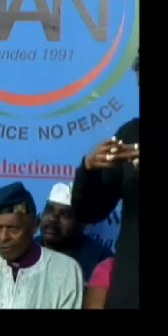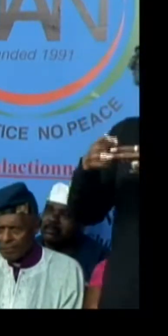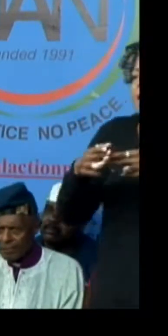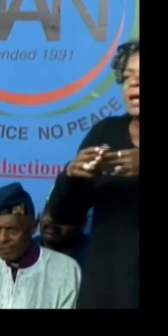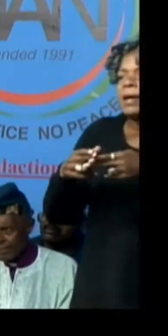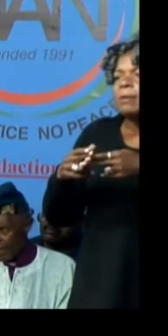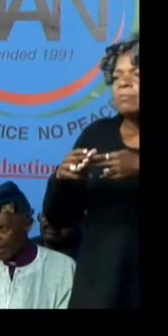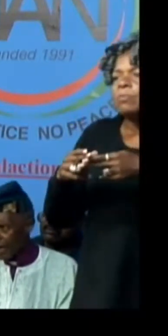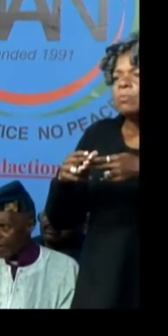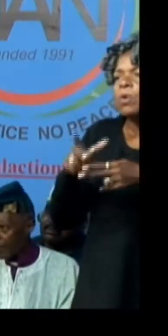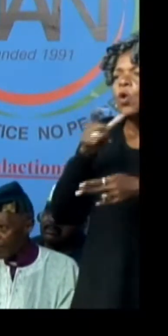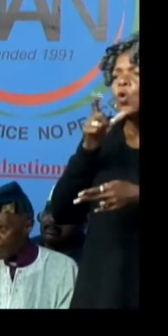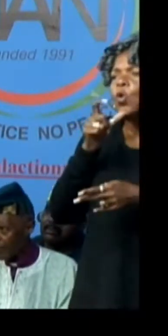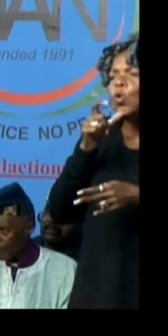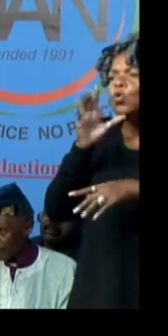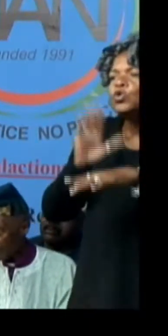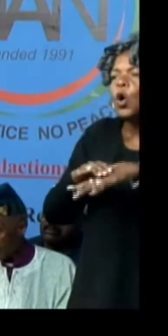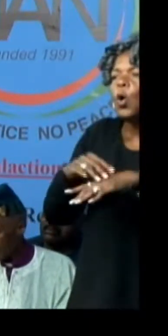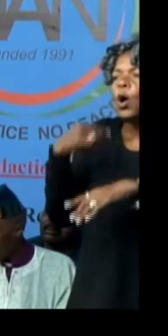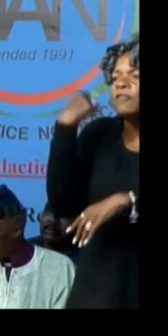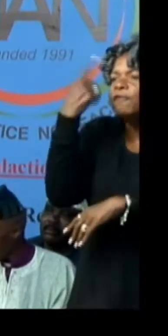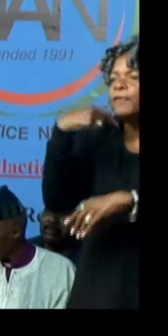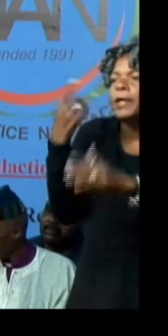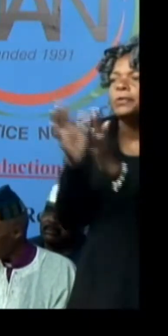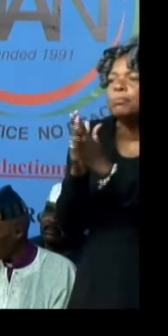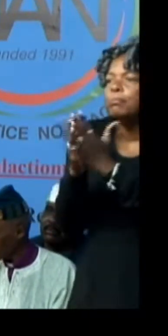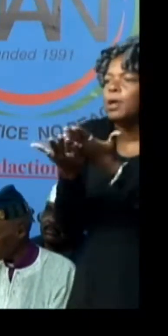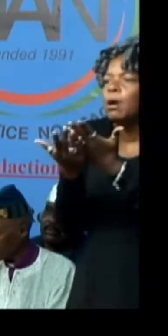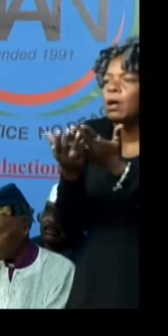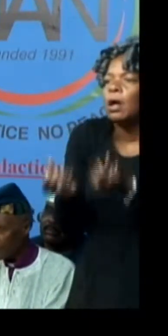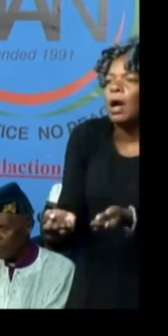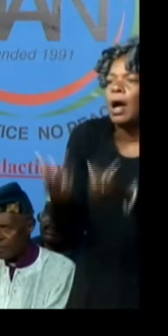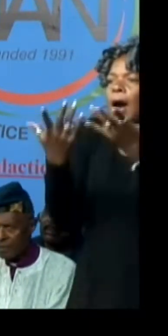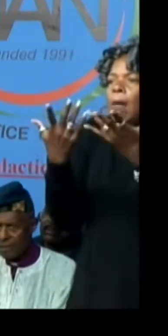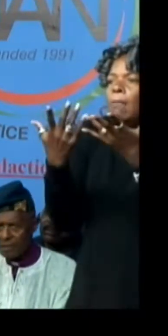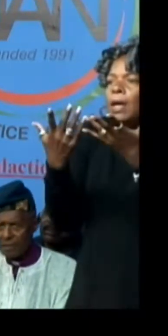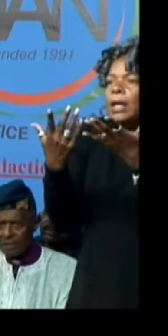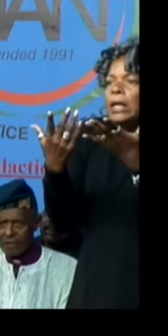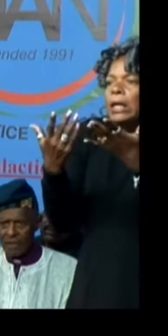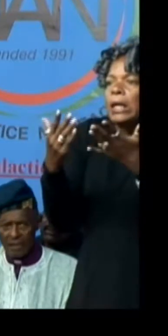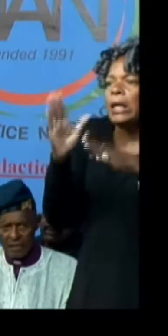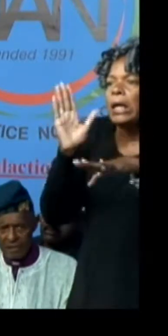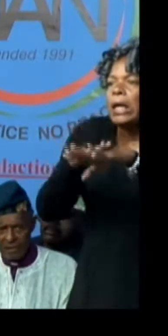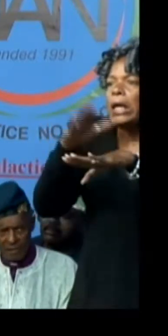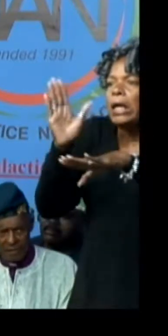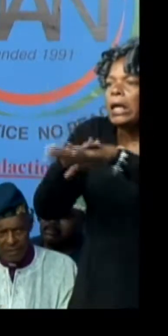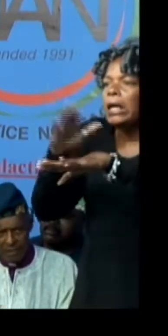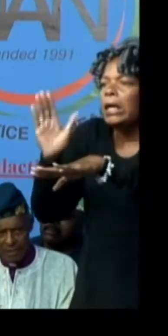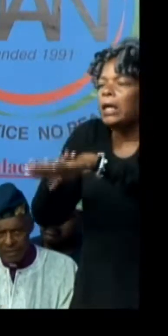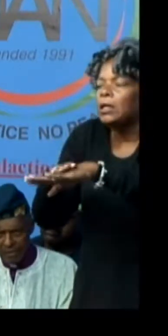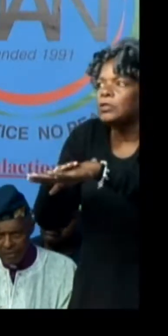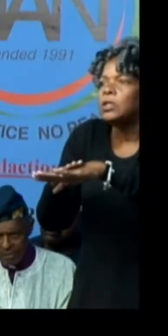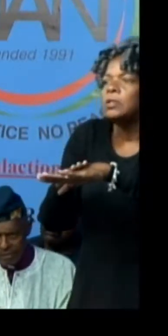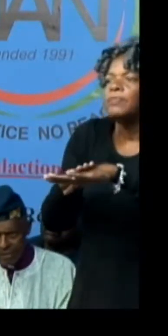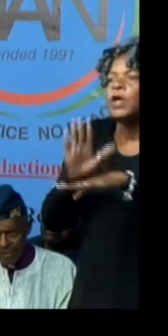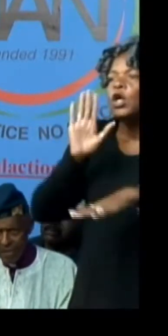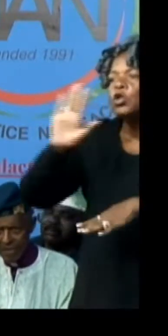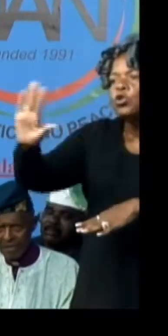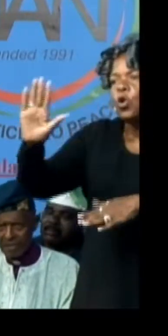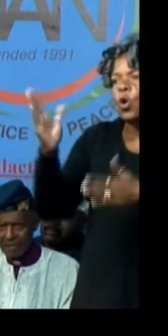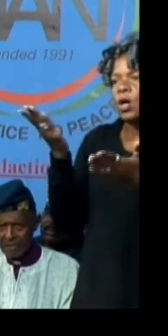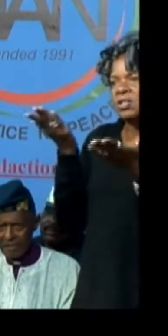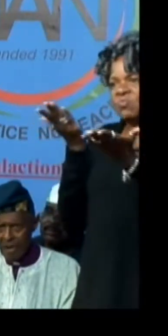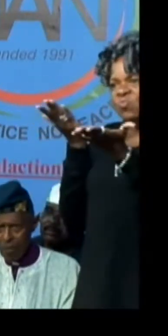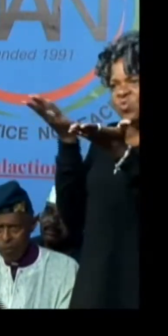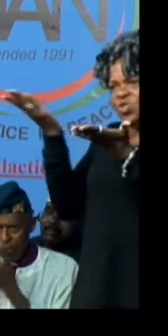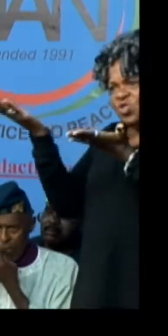social media. It's about how we serve. And that is one of the things